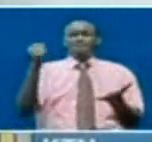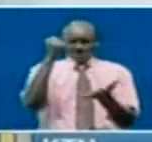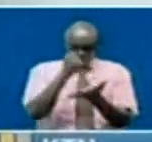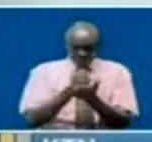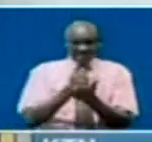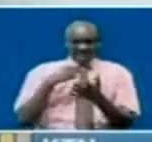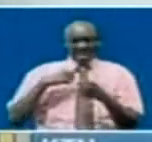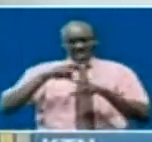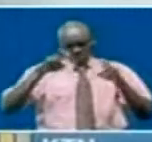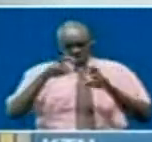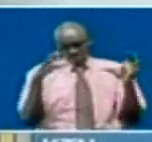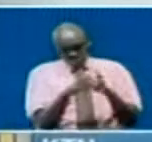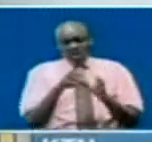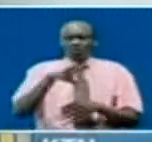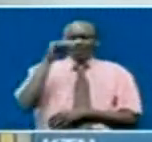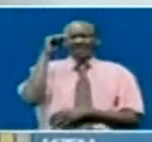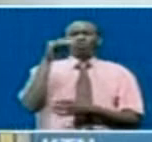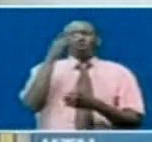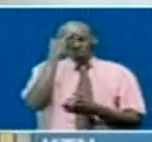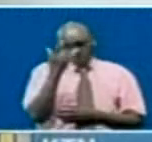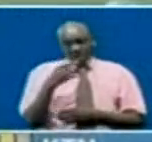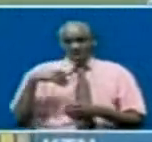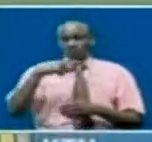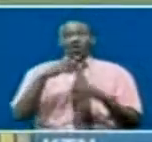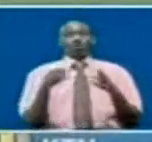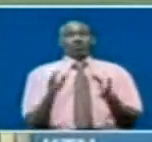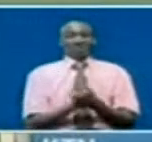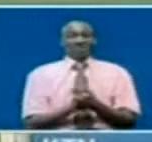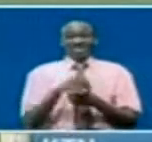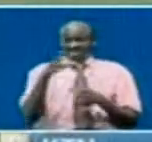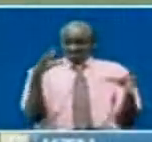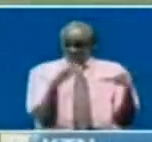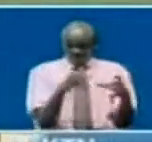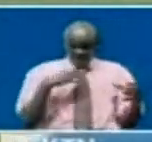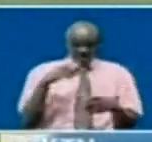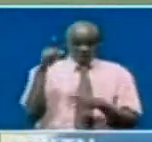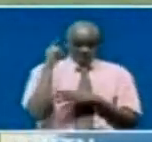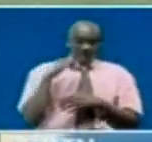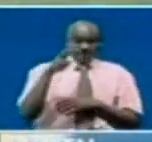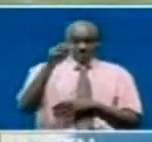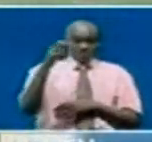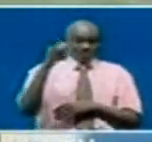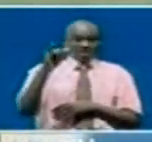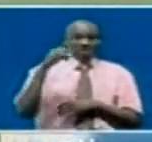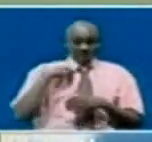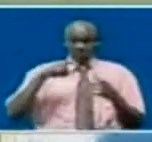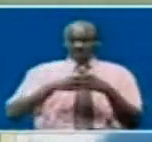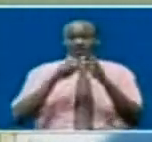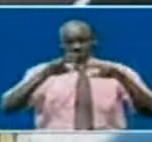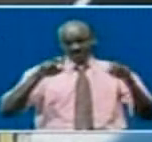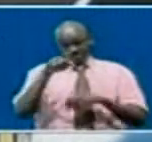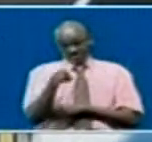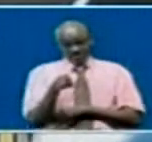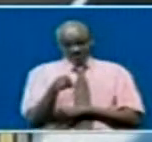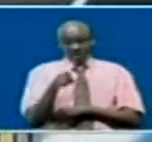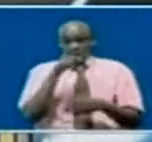an inquiry to find out why we lost. A task force led by lawyer Moni Wekesa has started investigations